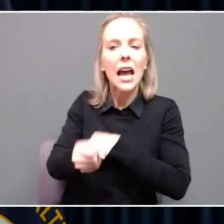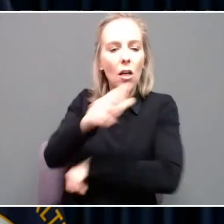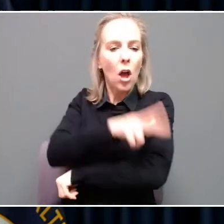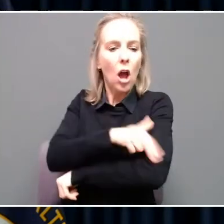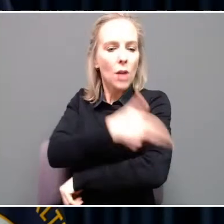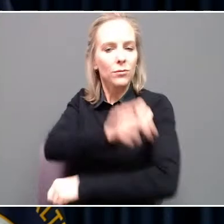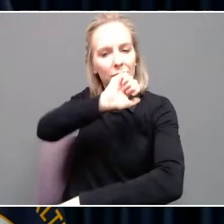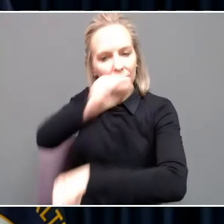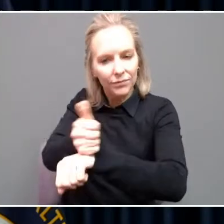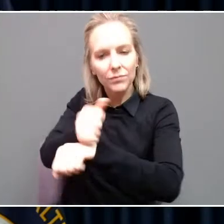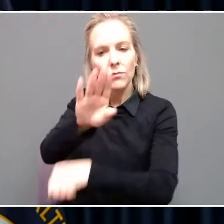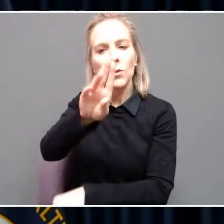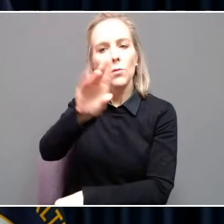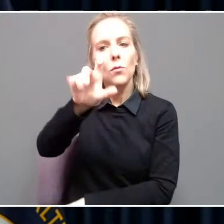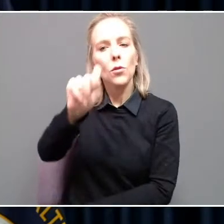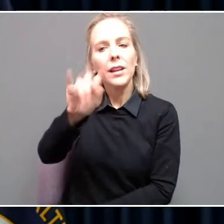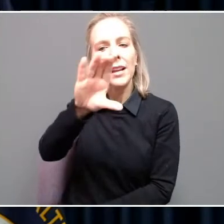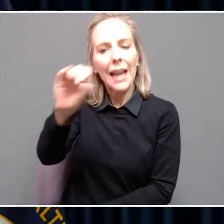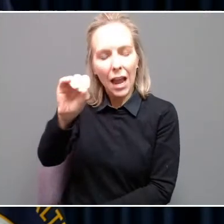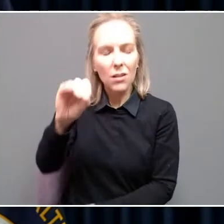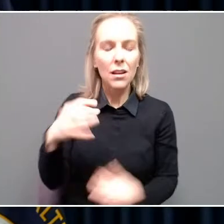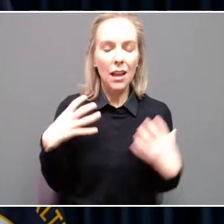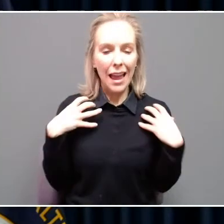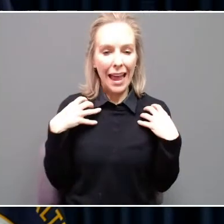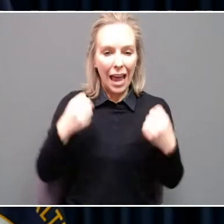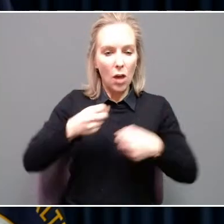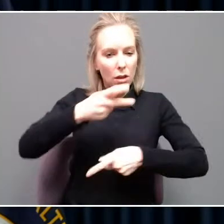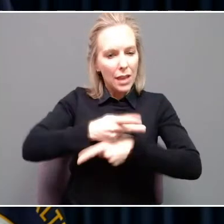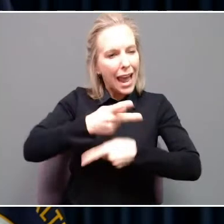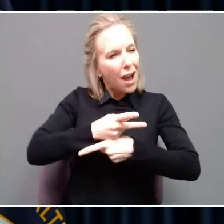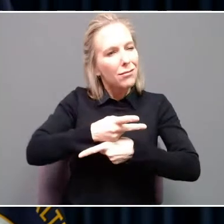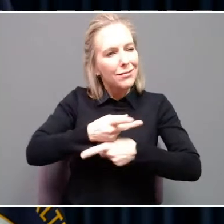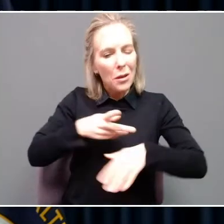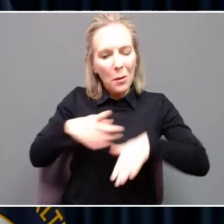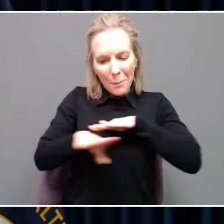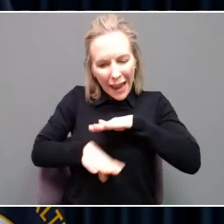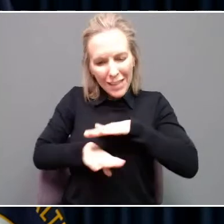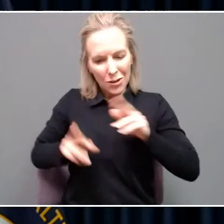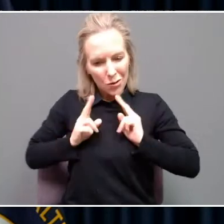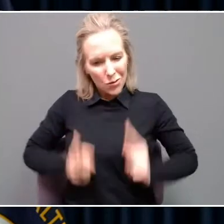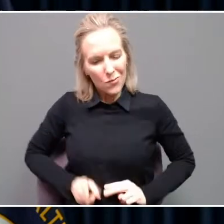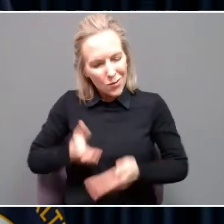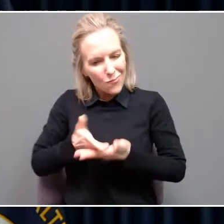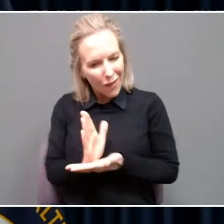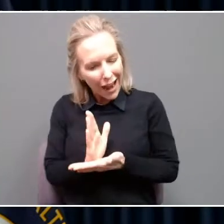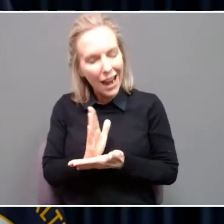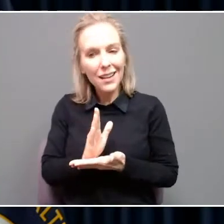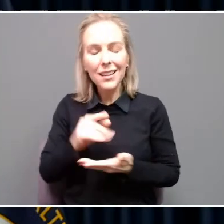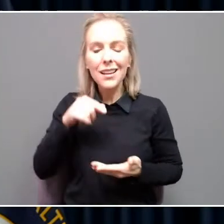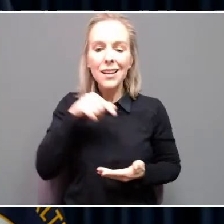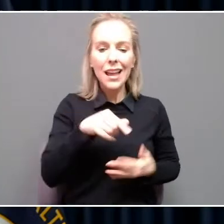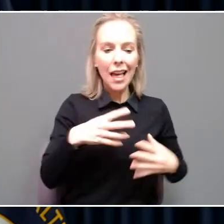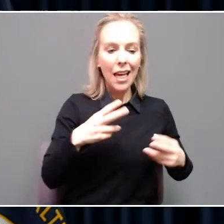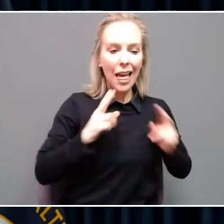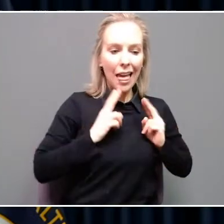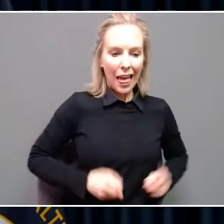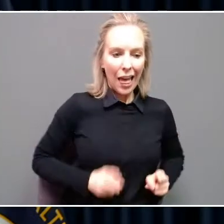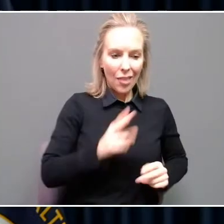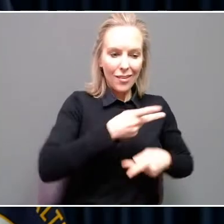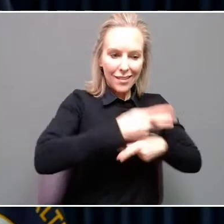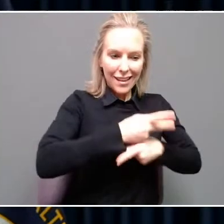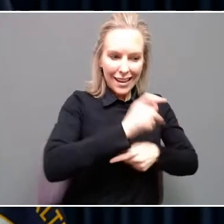County. Healthcare is a basic human right. And this expansion of healthcare is going to make